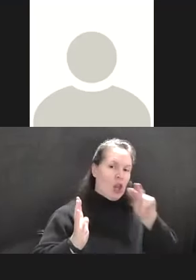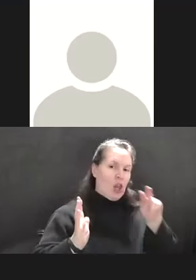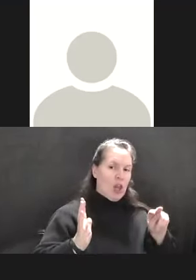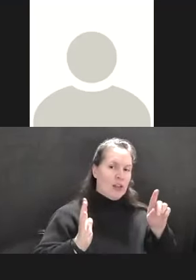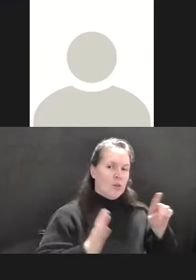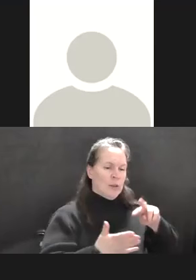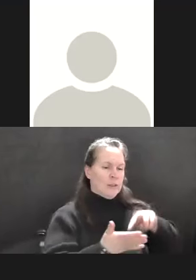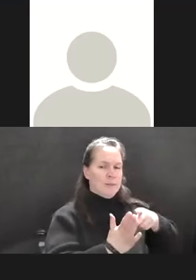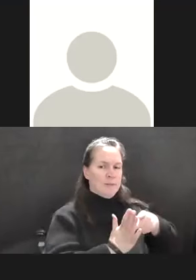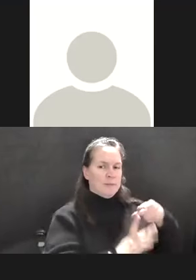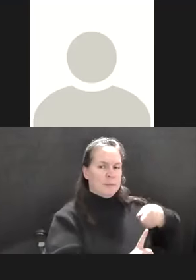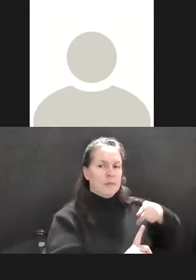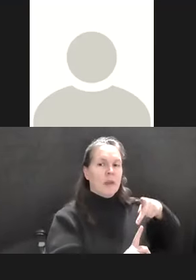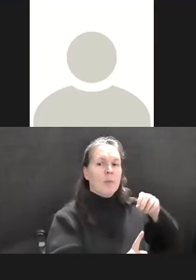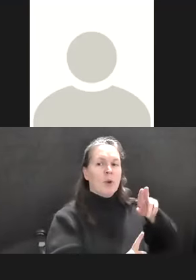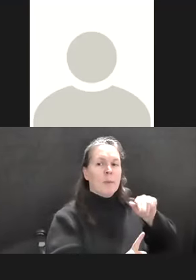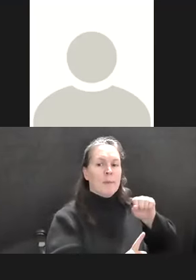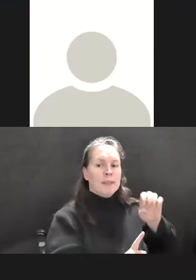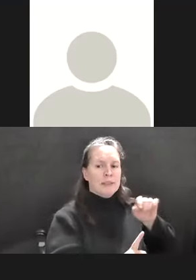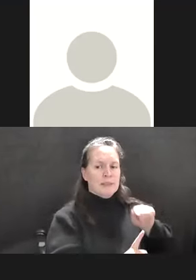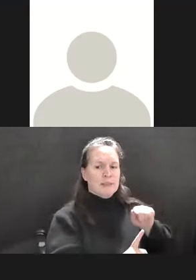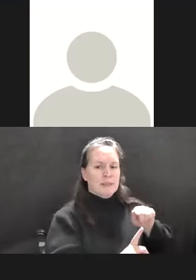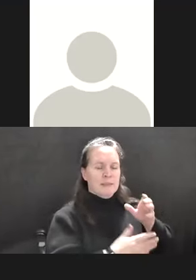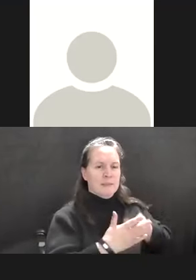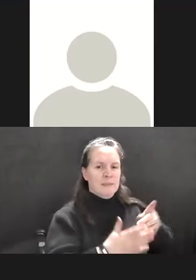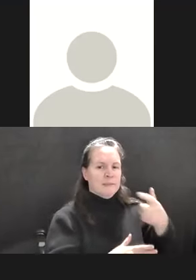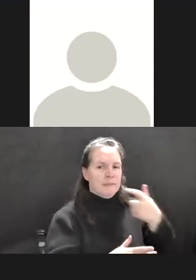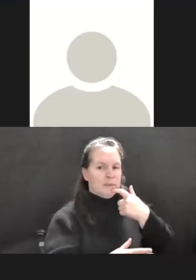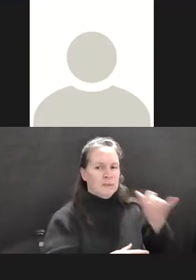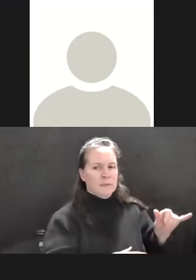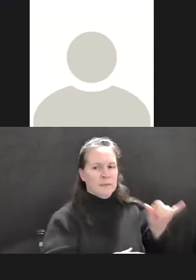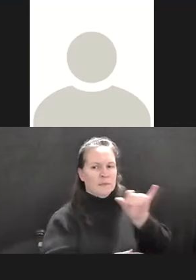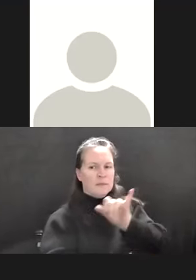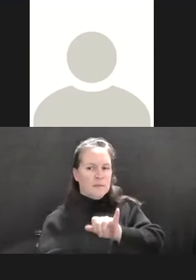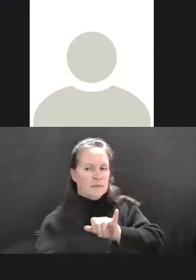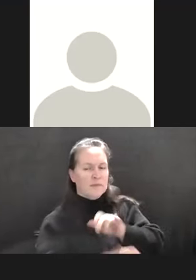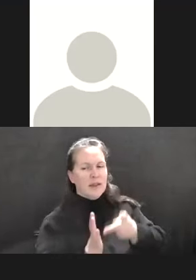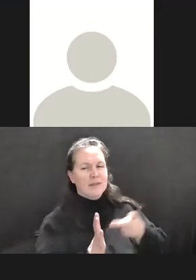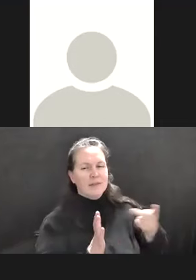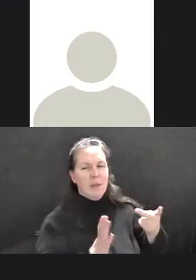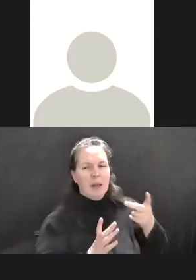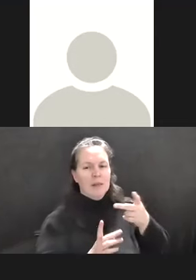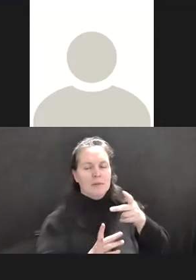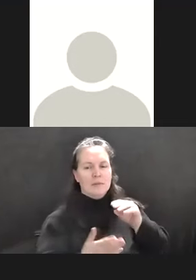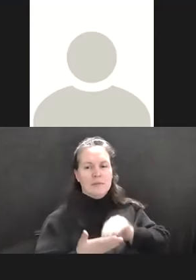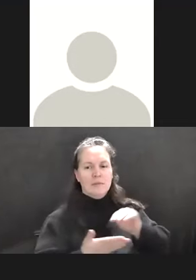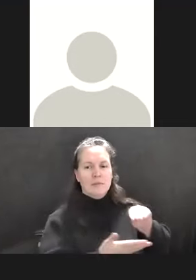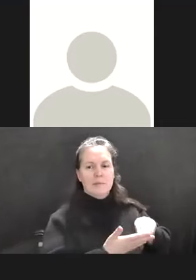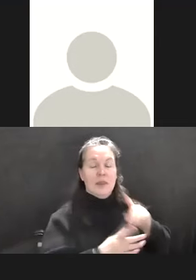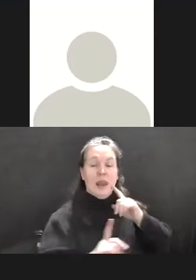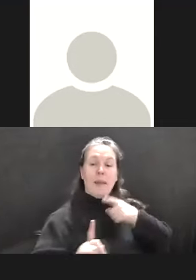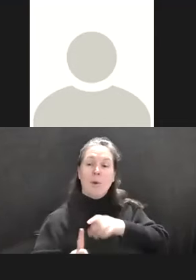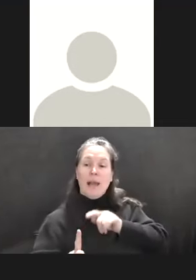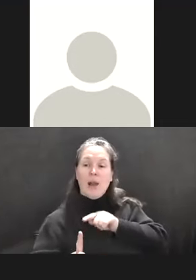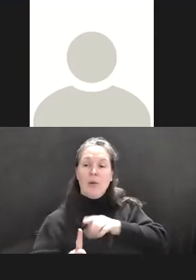purpose section where you've pretty much said the same thing. But I pointed out in this section, because